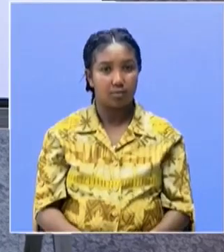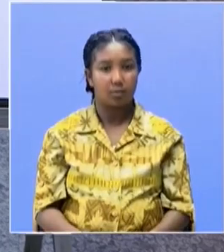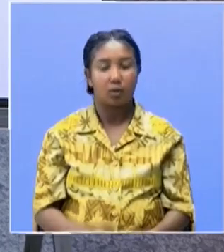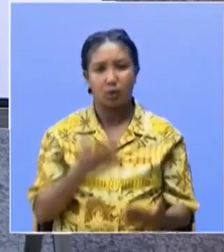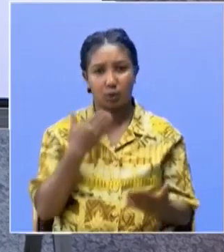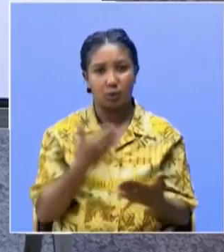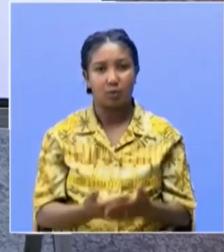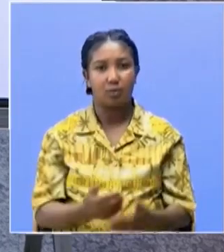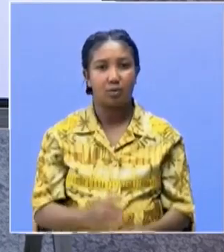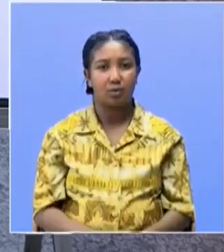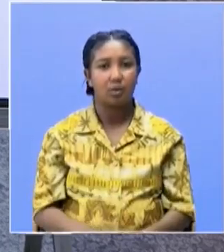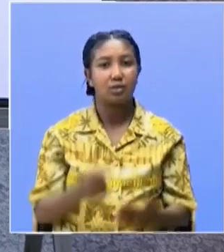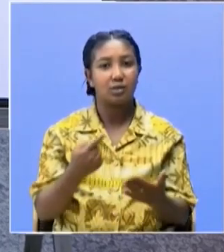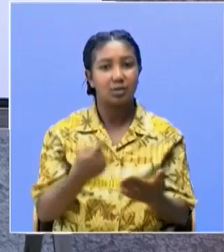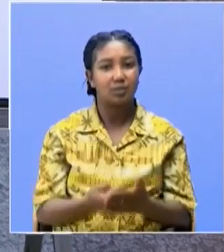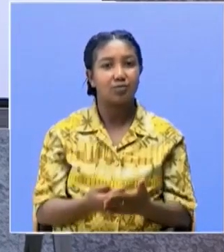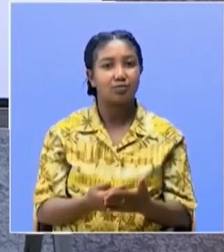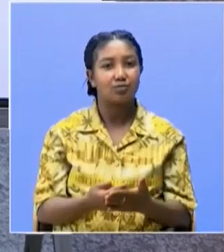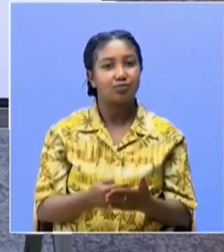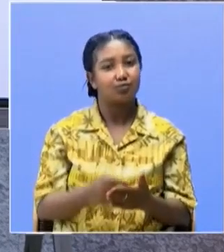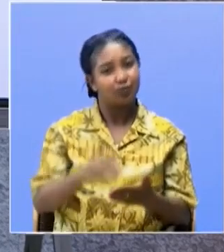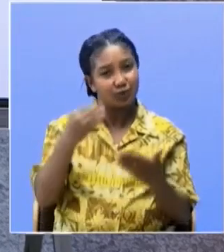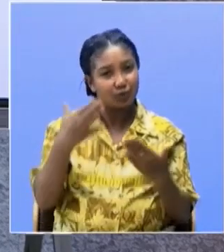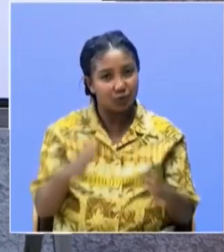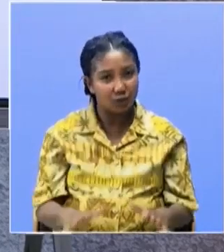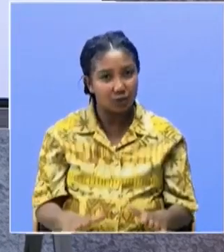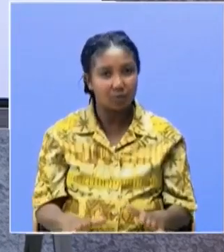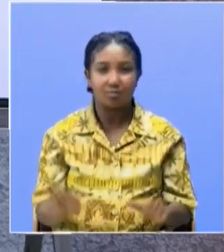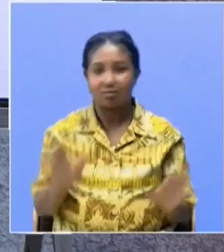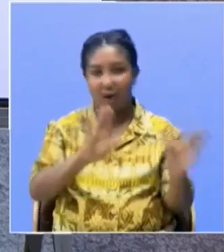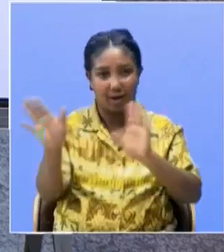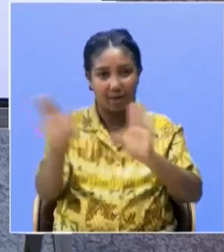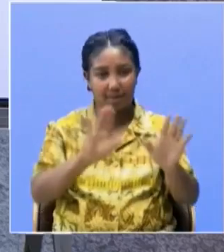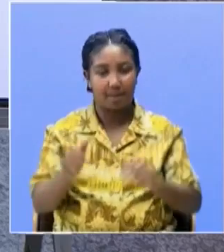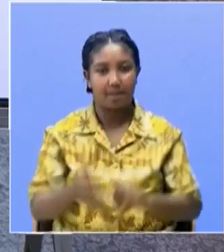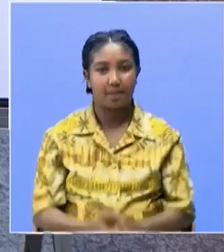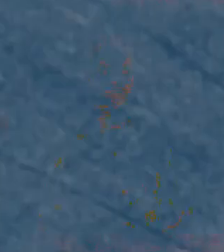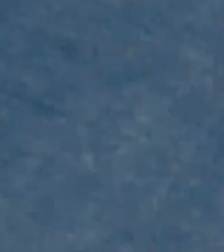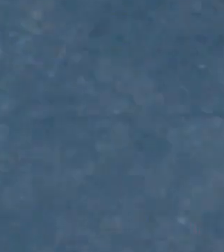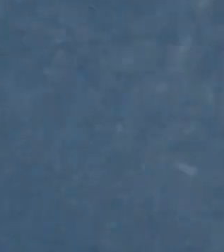Good. This is all what I have for today. Bye for now.